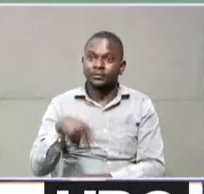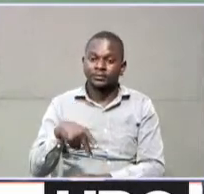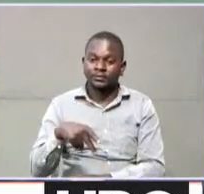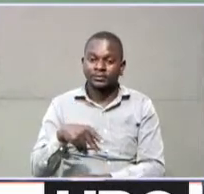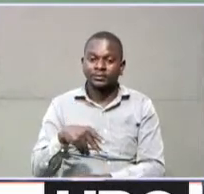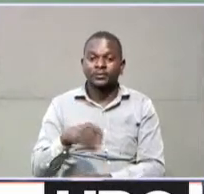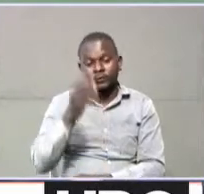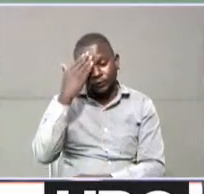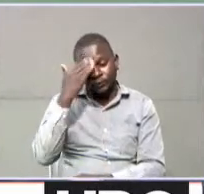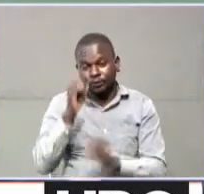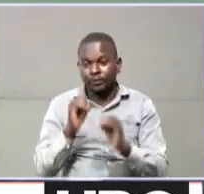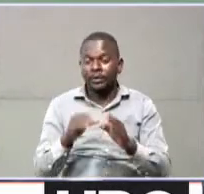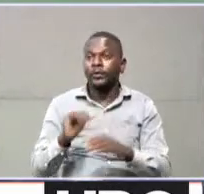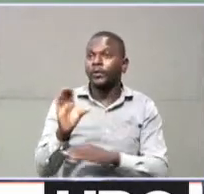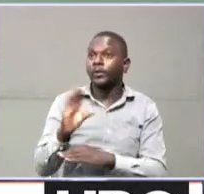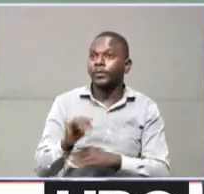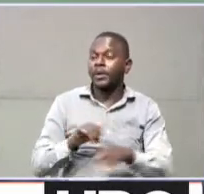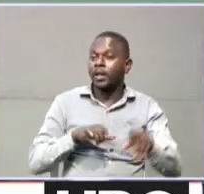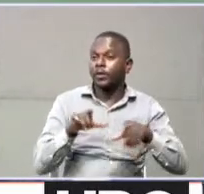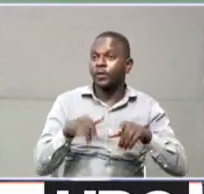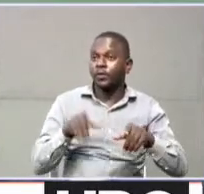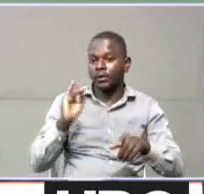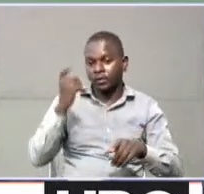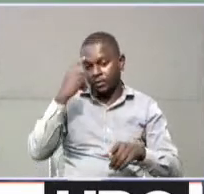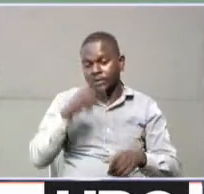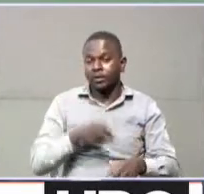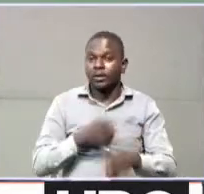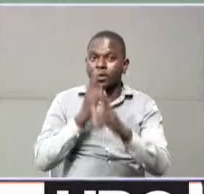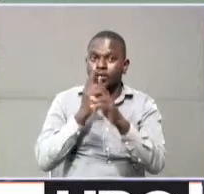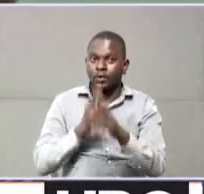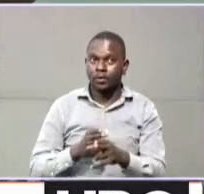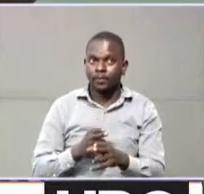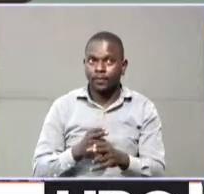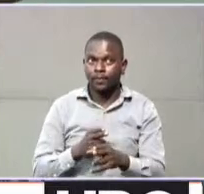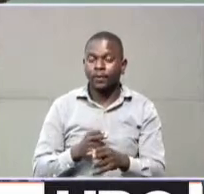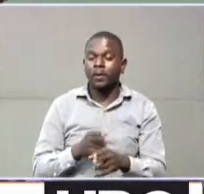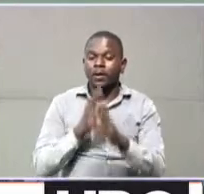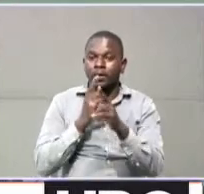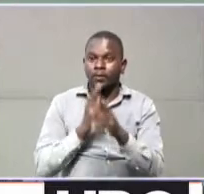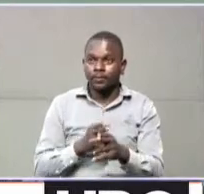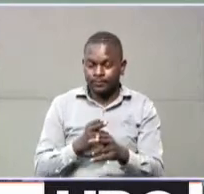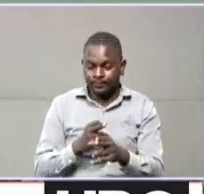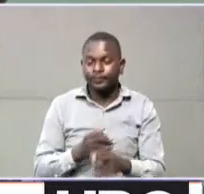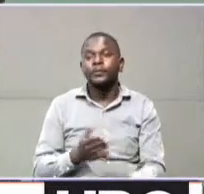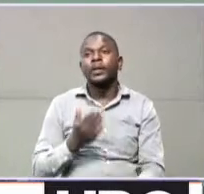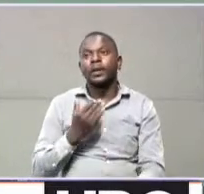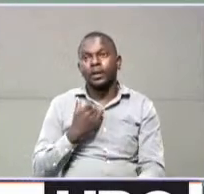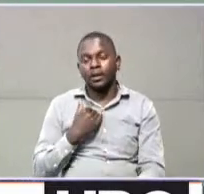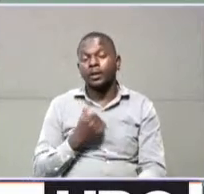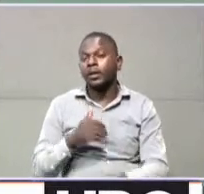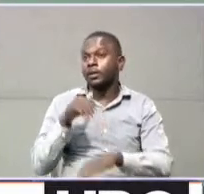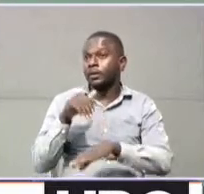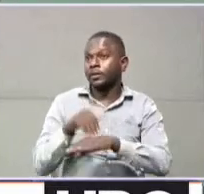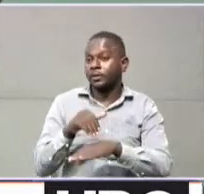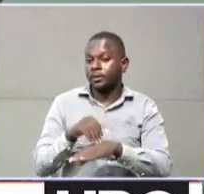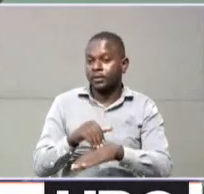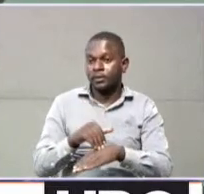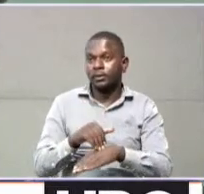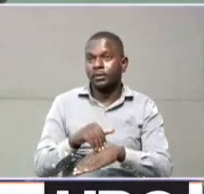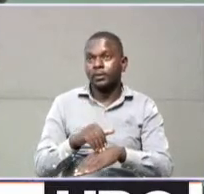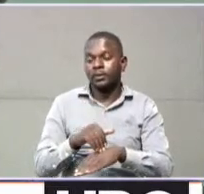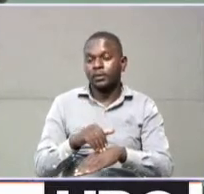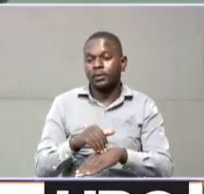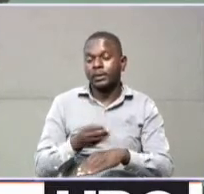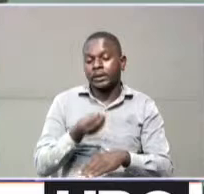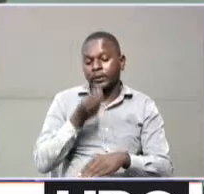she is for the local for the local government all right tolerable right to now i want to make a comment on